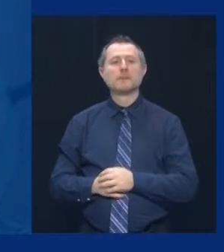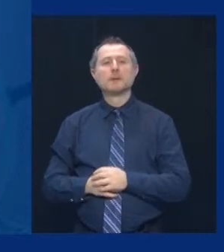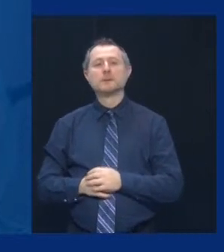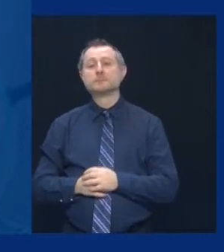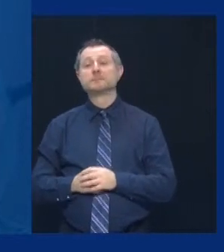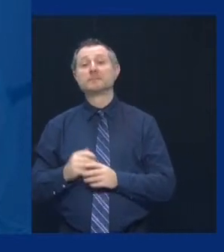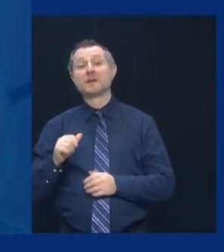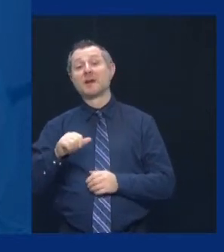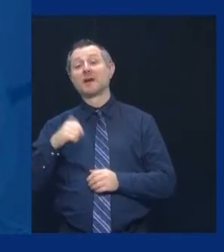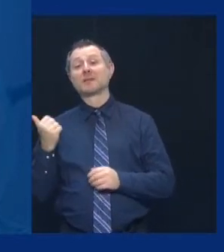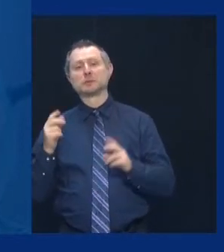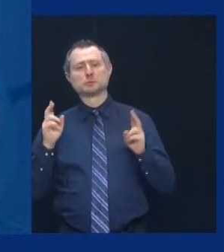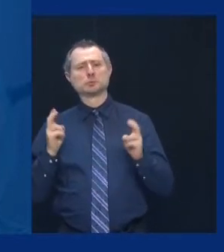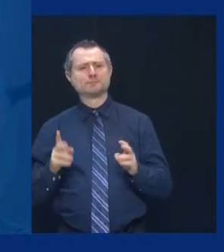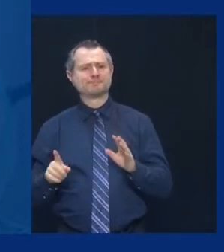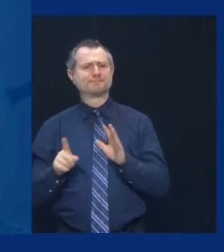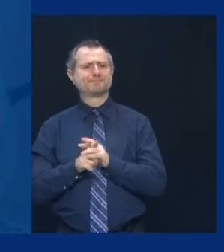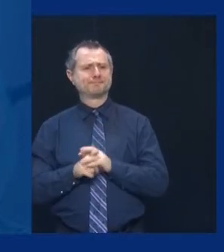Another issue popped up